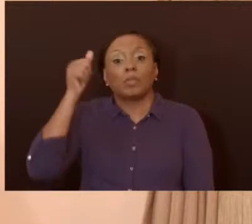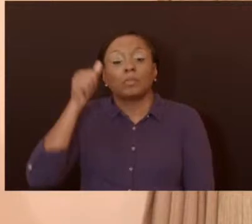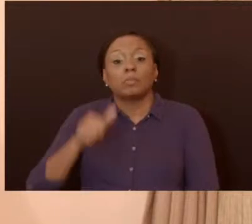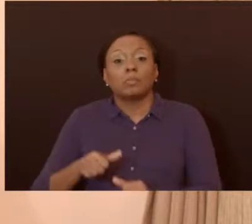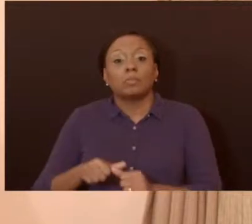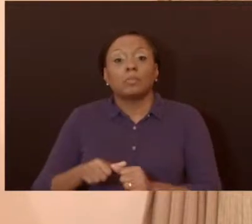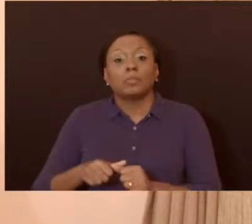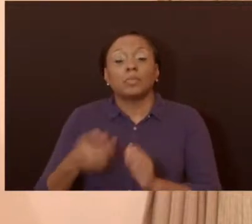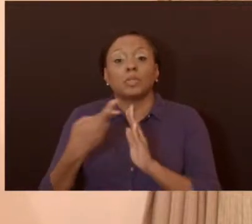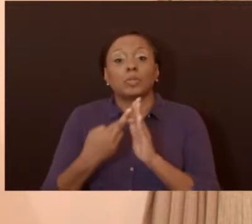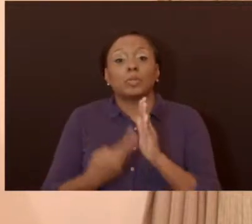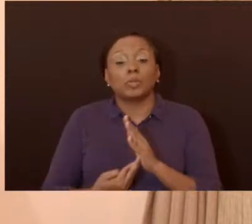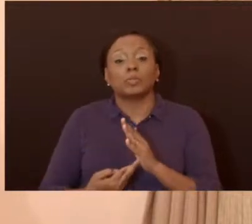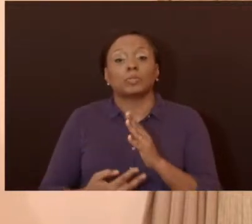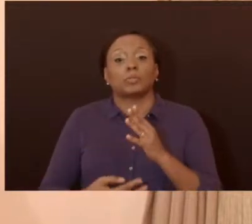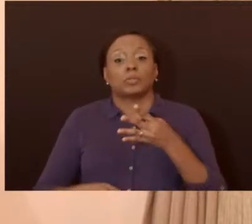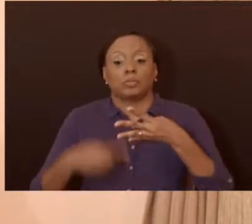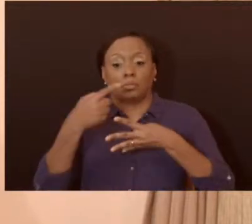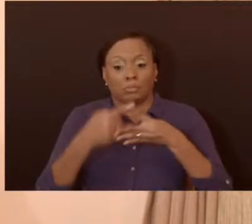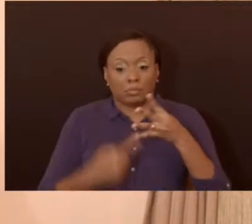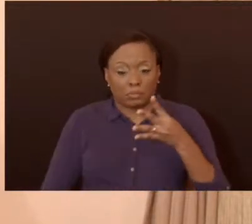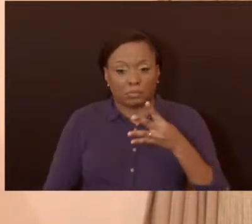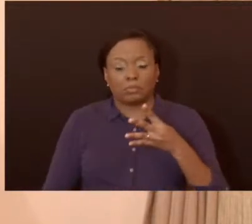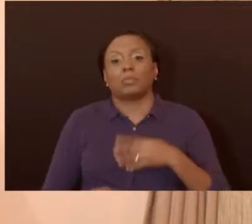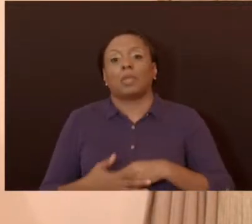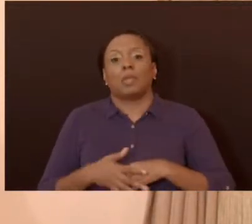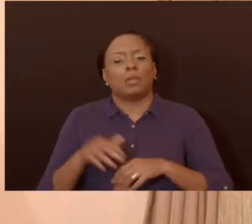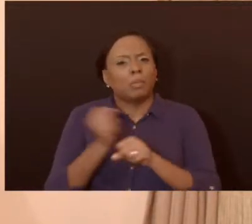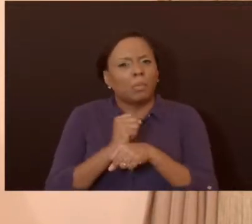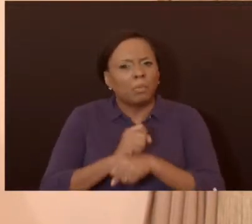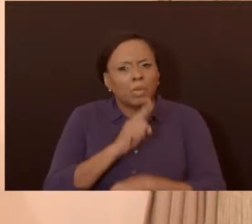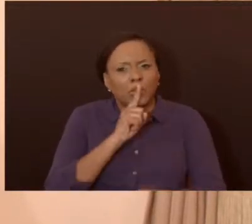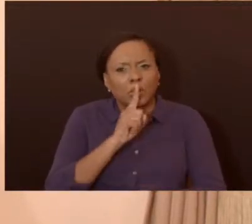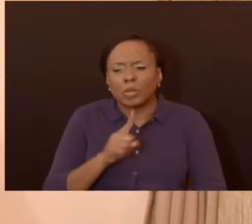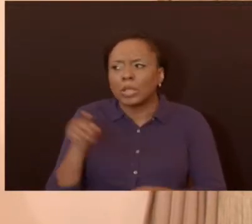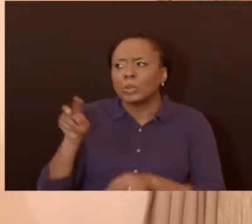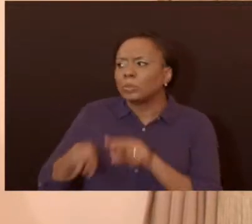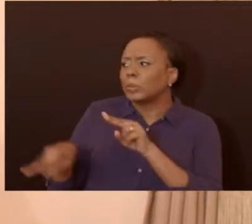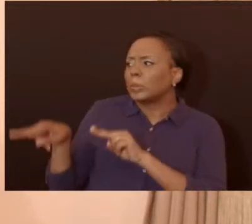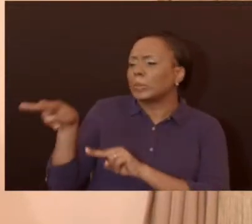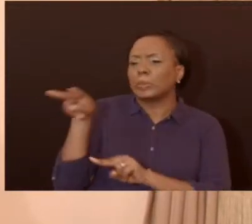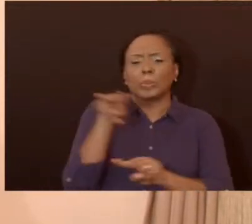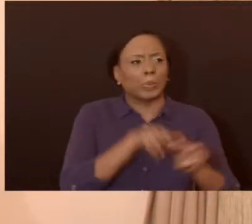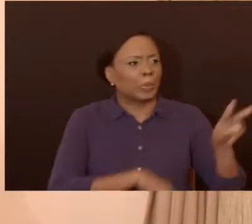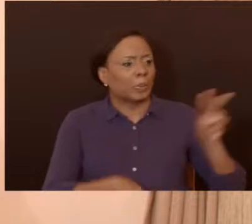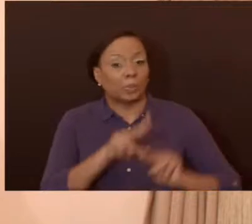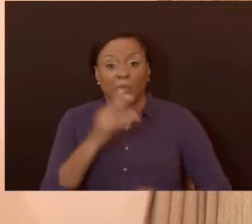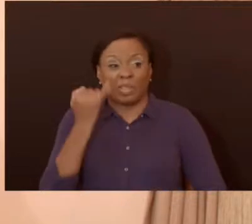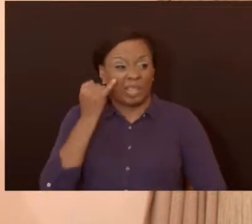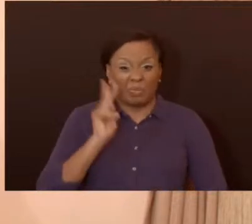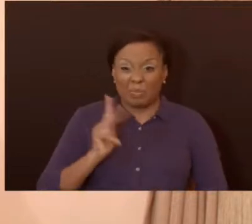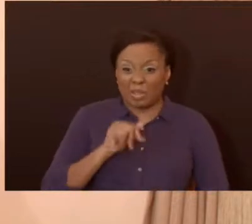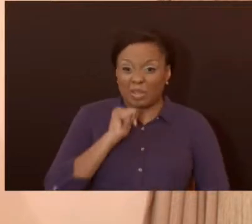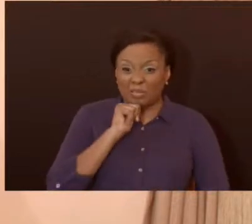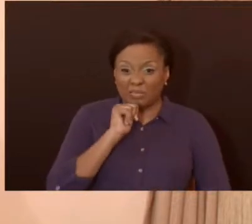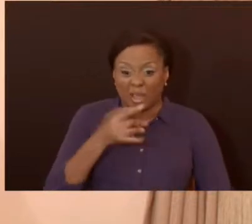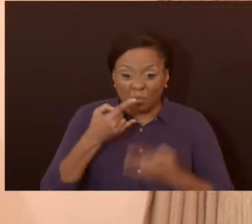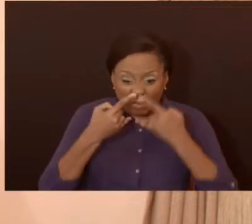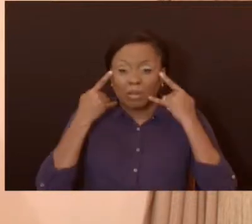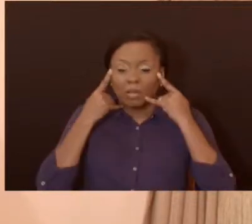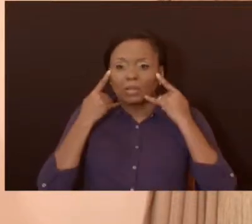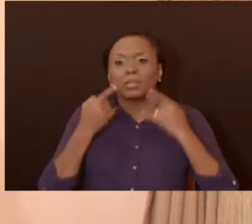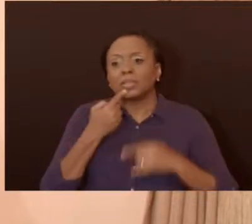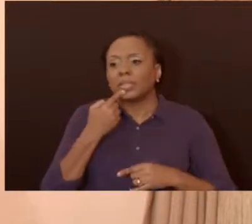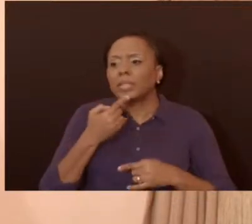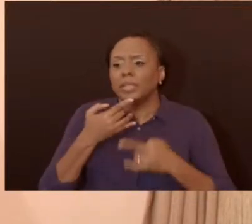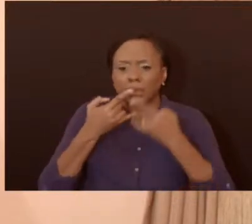protocols. Be aware of your situation, be aware of those around you, and if they don't have on the mask, just kindly ask them to put it on. If they don't